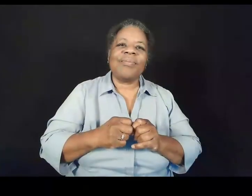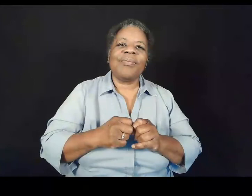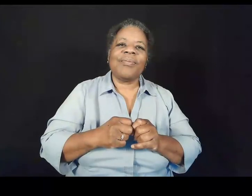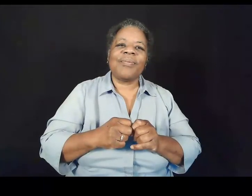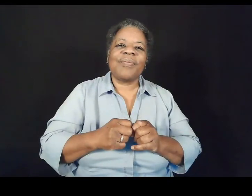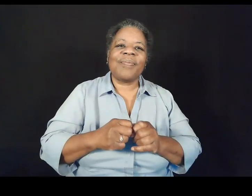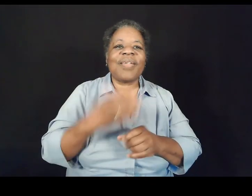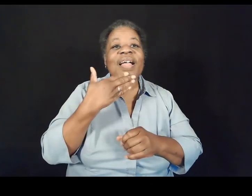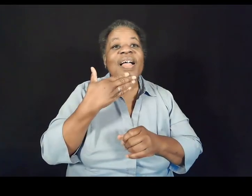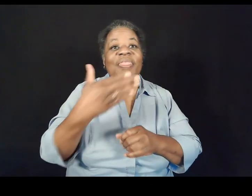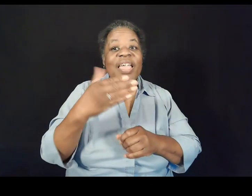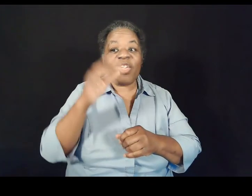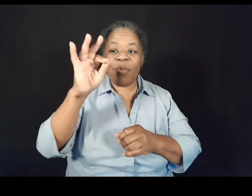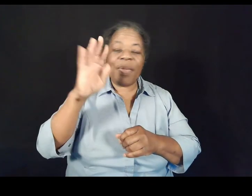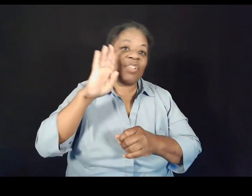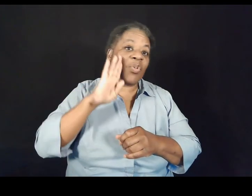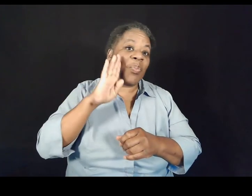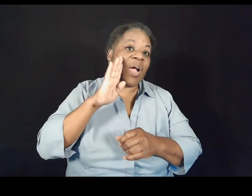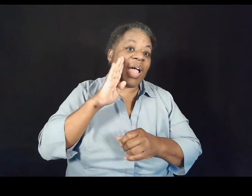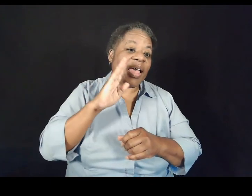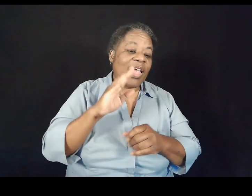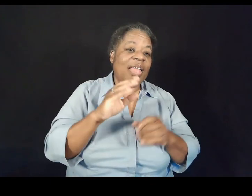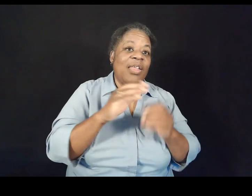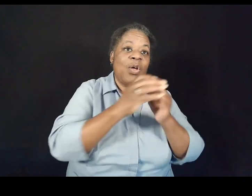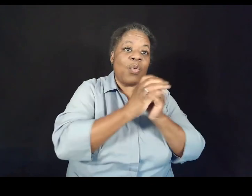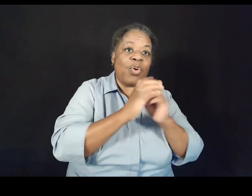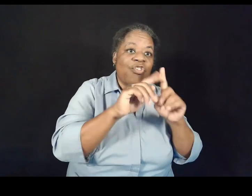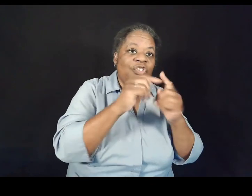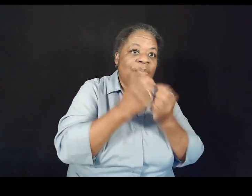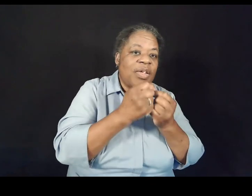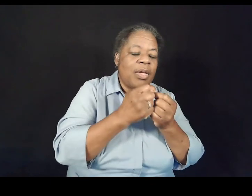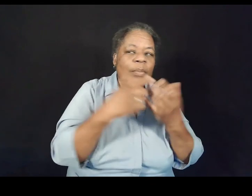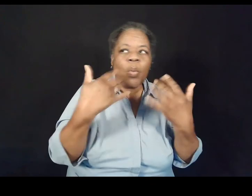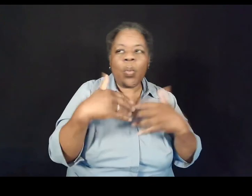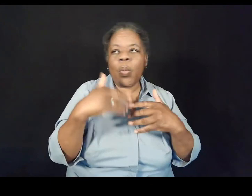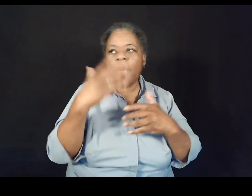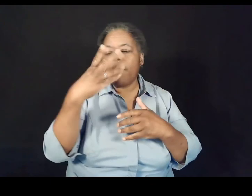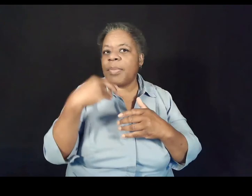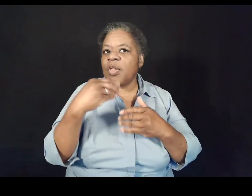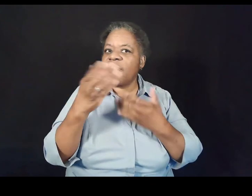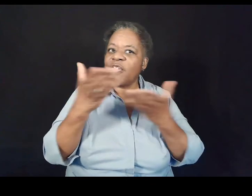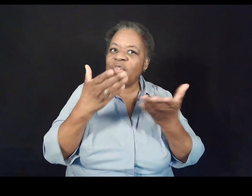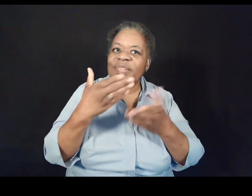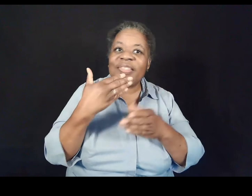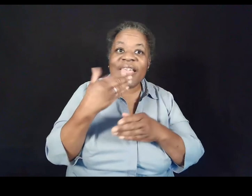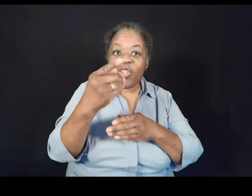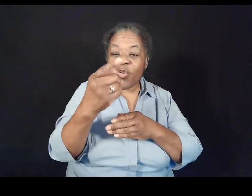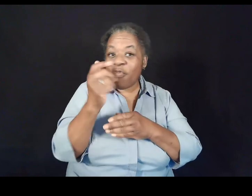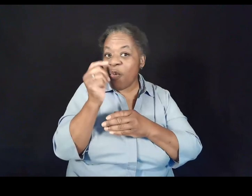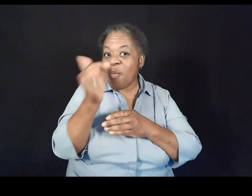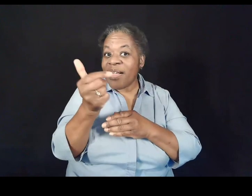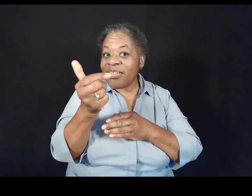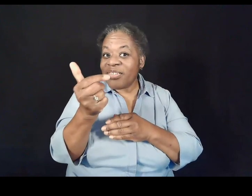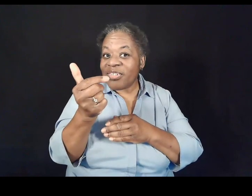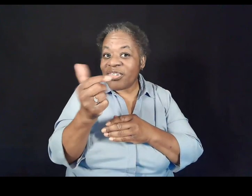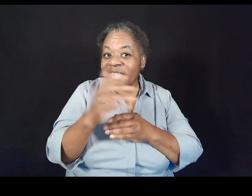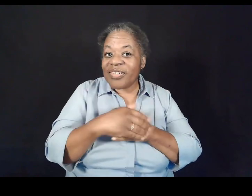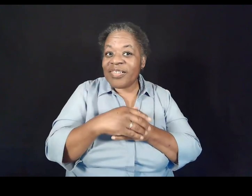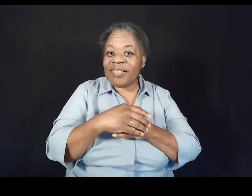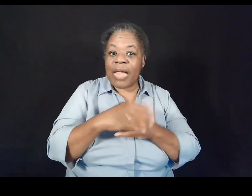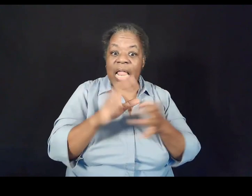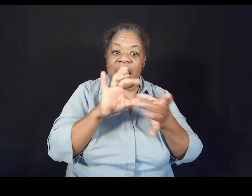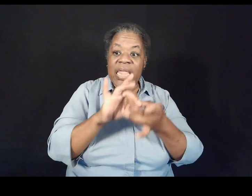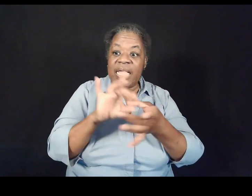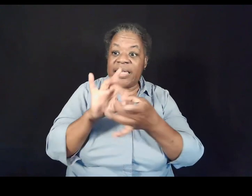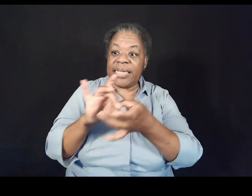thank you, Pastor Bryan, and our worship team for providing a beautiful service. And thank you for watching. A quick reminder that links to everything we mentioned